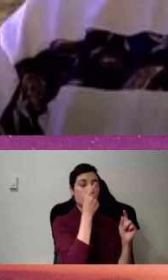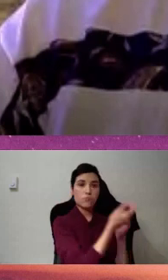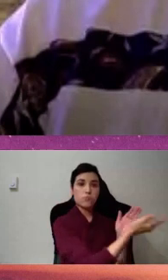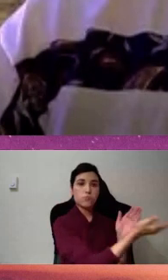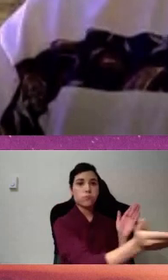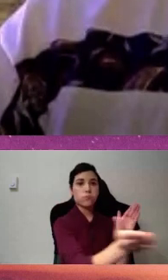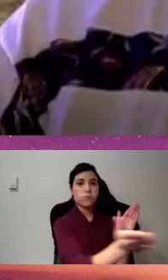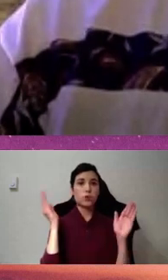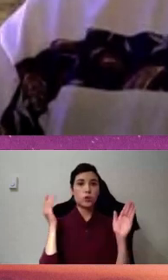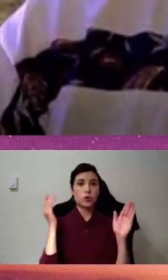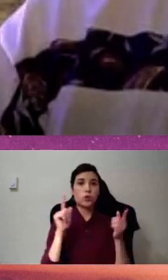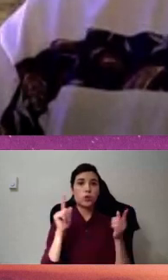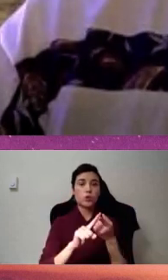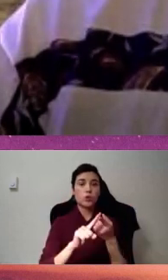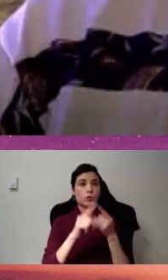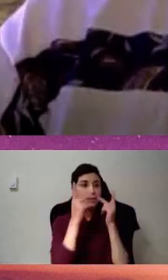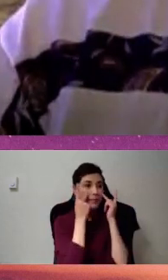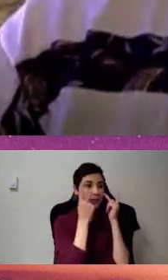same